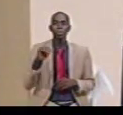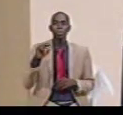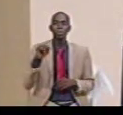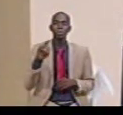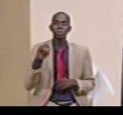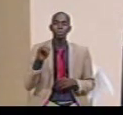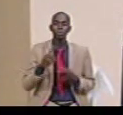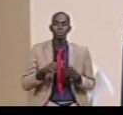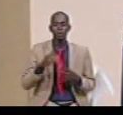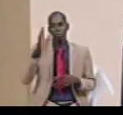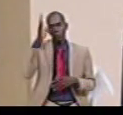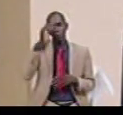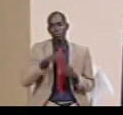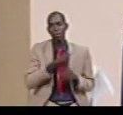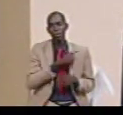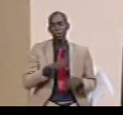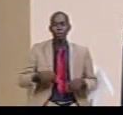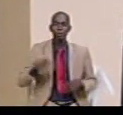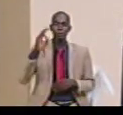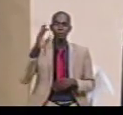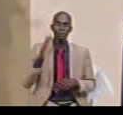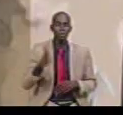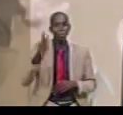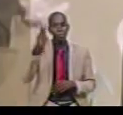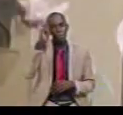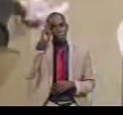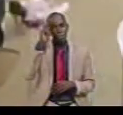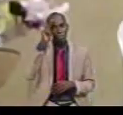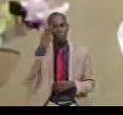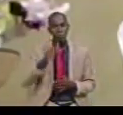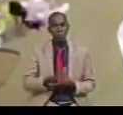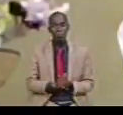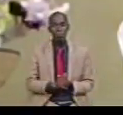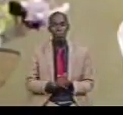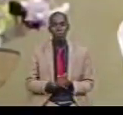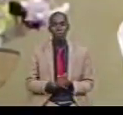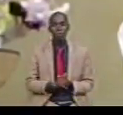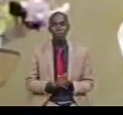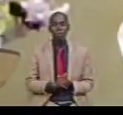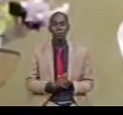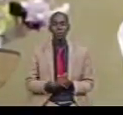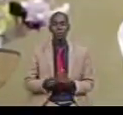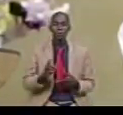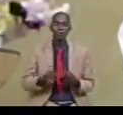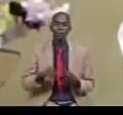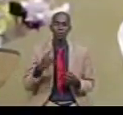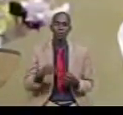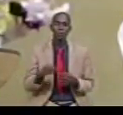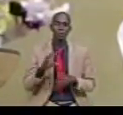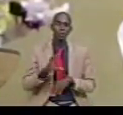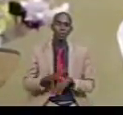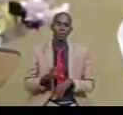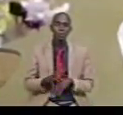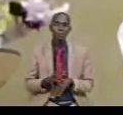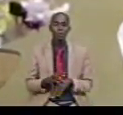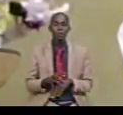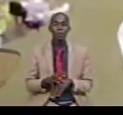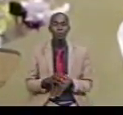Pastor Dr. W. Kumuyi, sir, and to the Deeper Life Bible Church. With our hearts